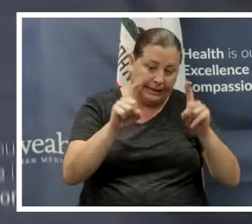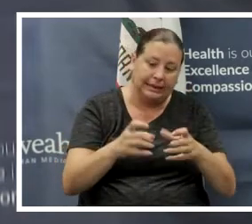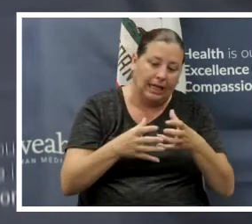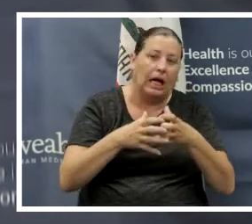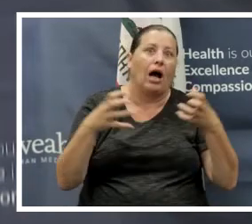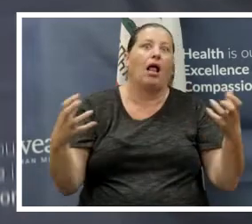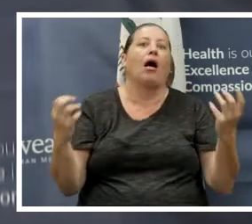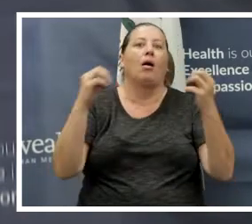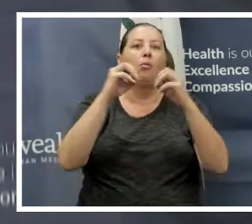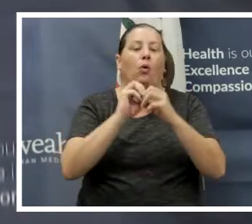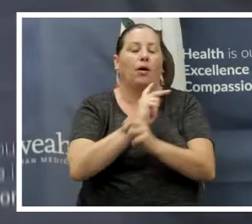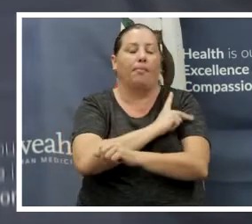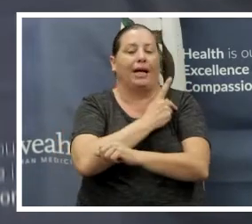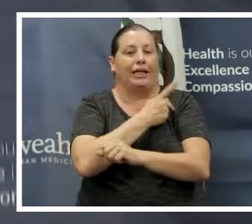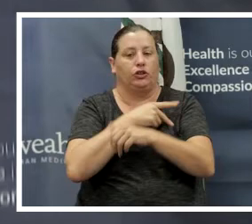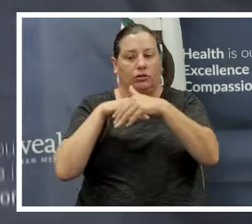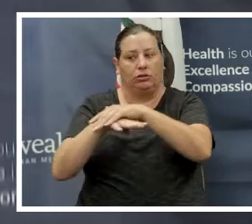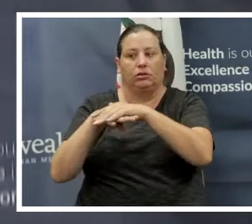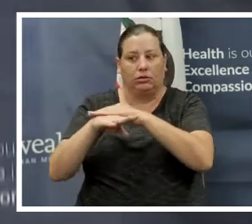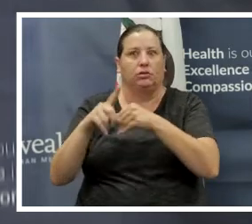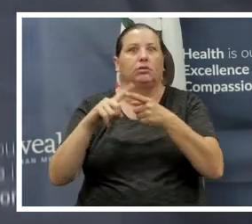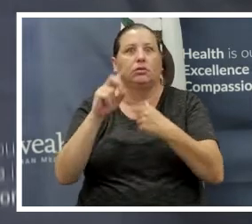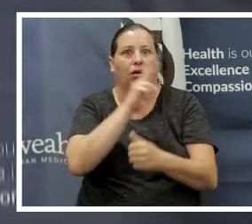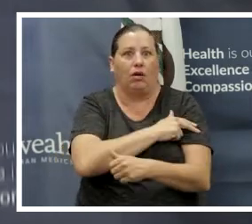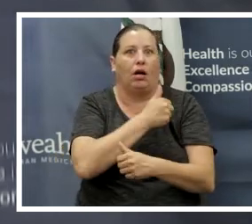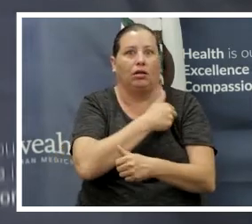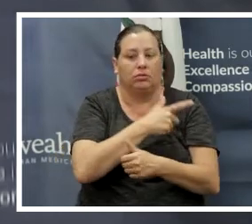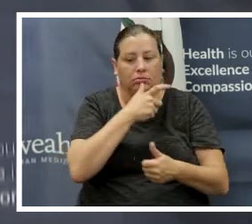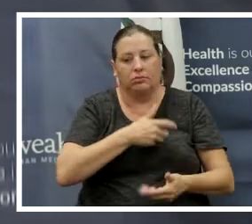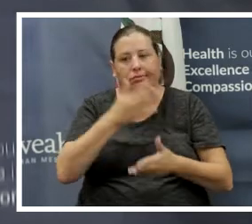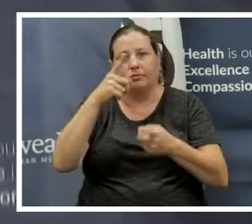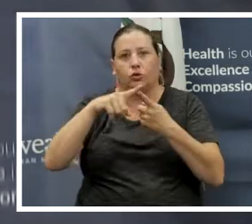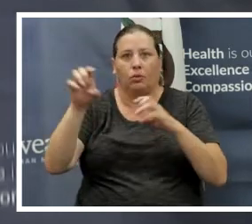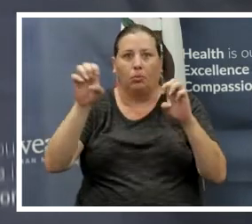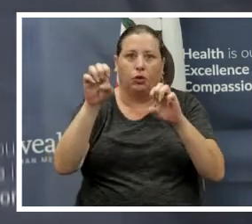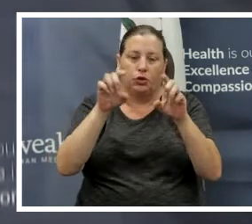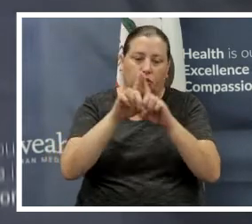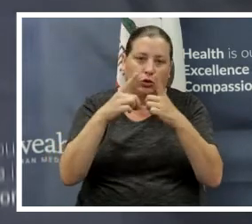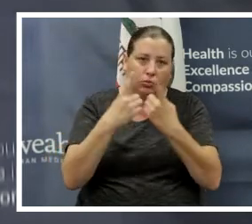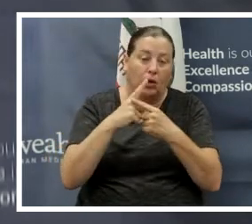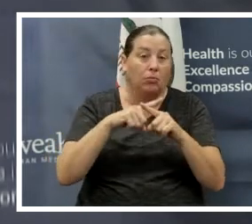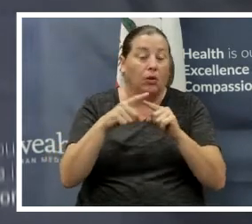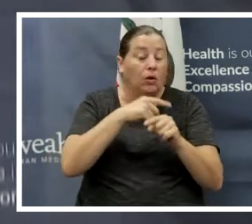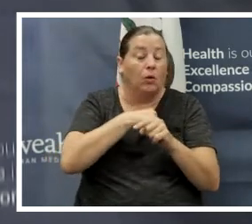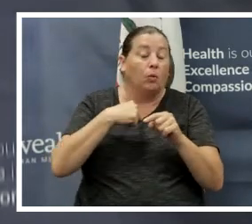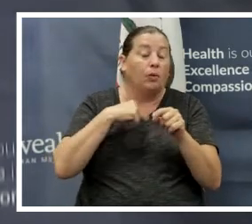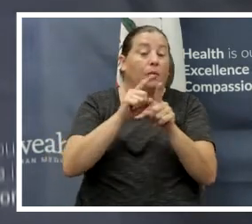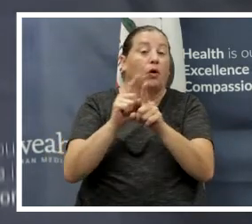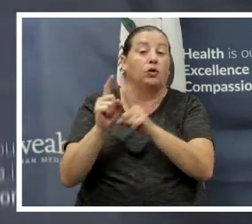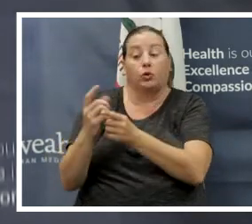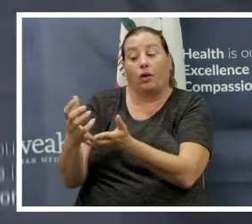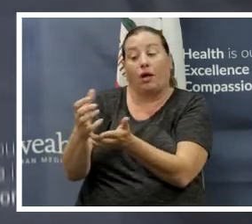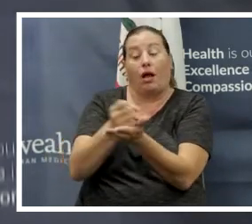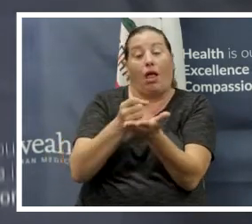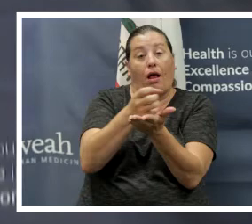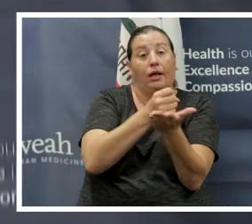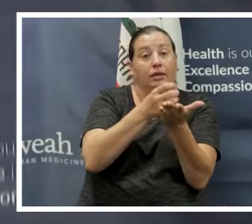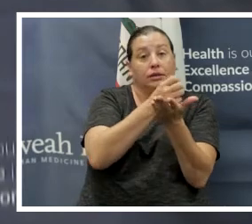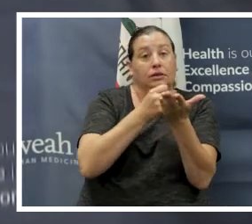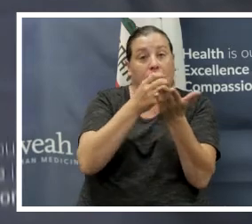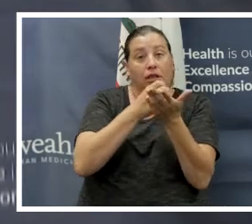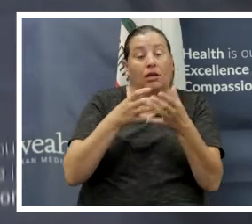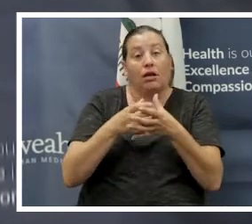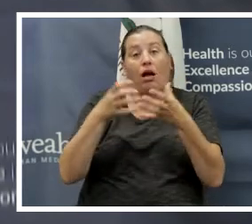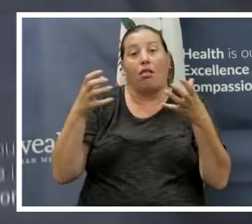being admitted to the hospital, that were coming through the emergency department, but we also were collecting a lot more specimens out there in the